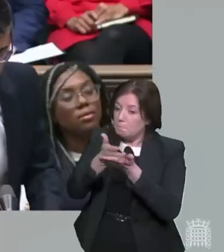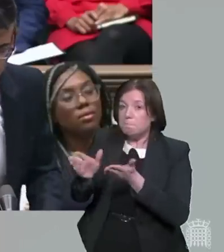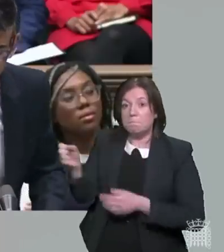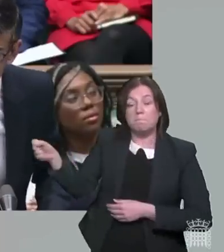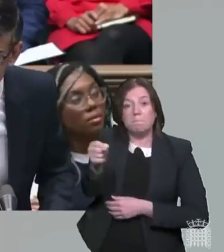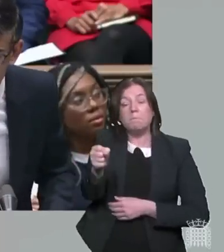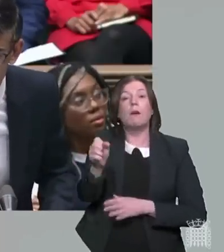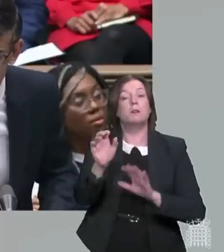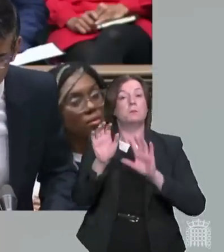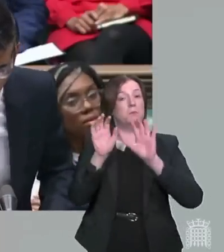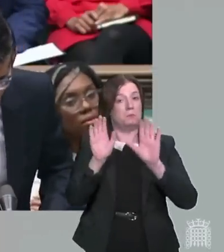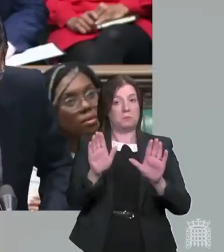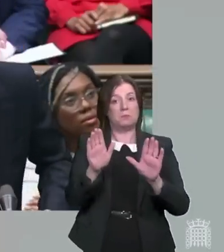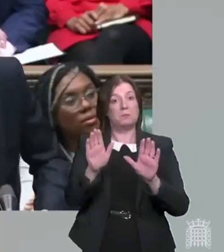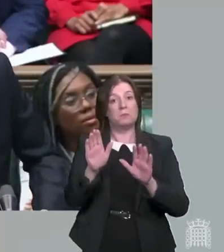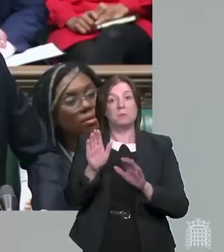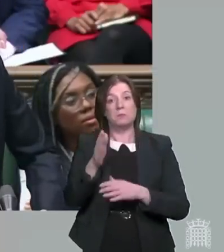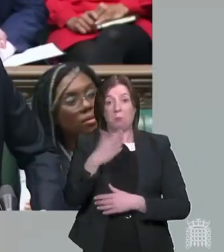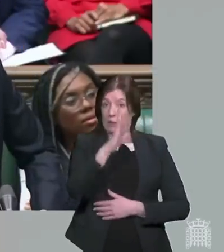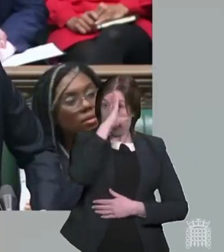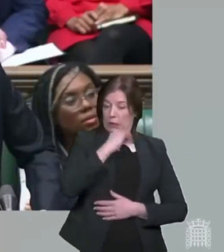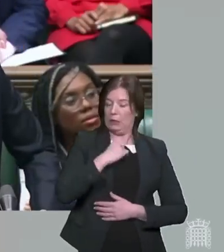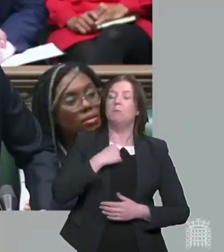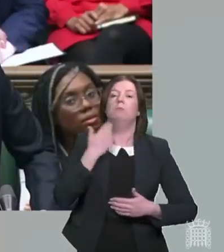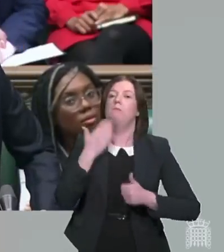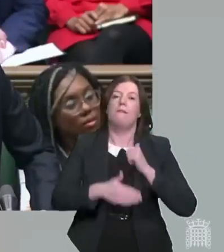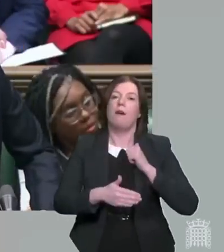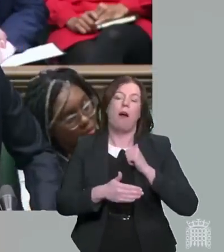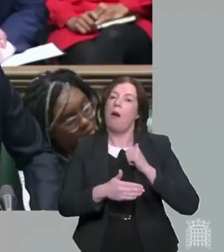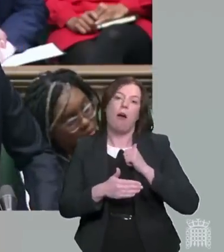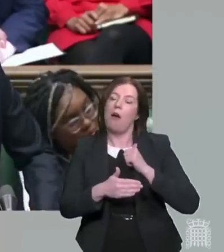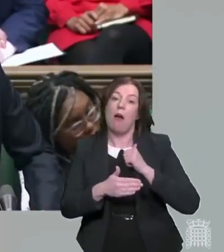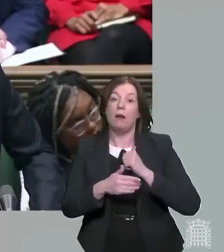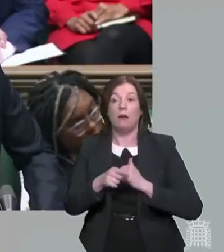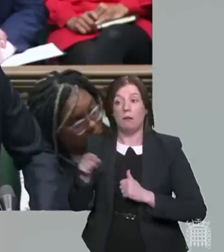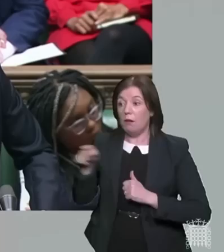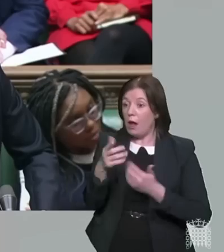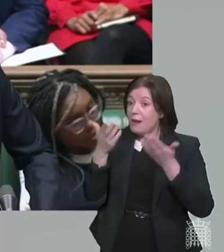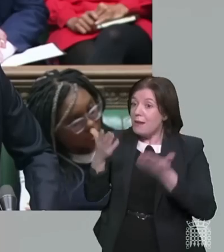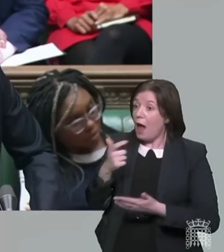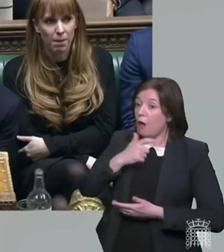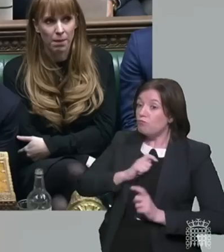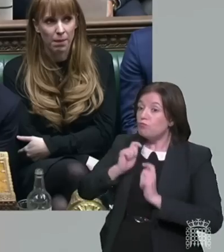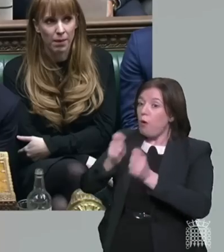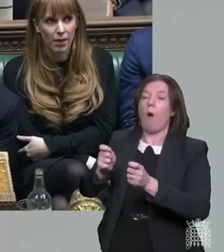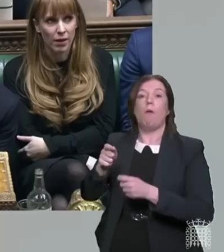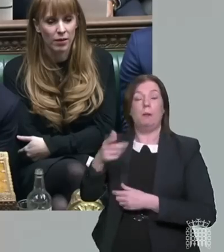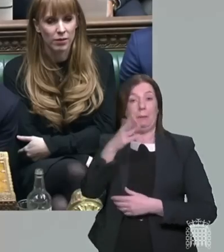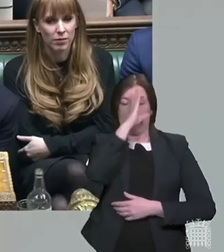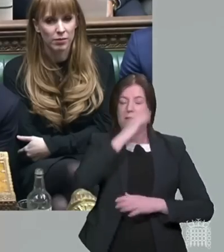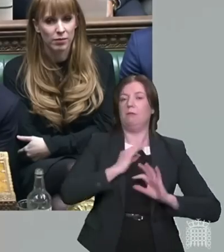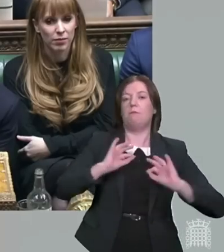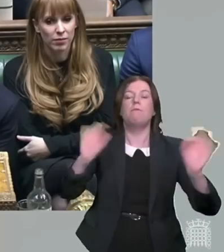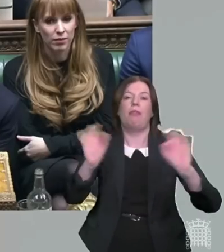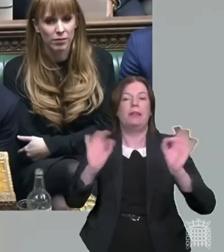issues were raised with me when he was appointed to his current role. And since